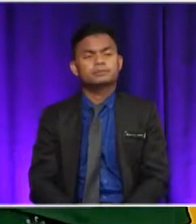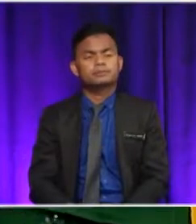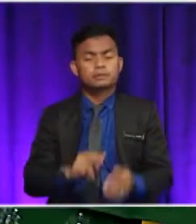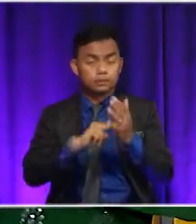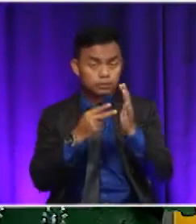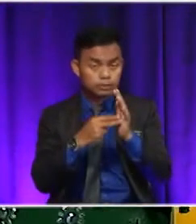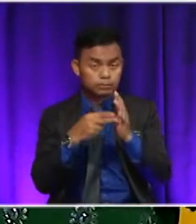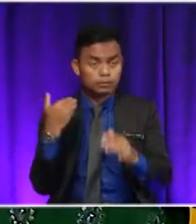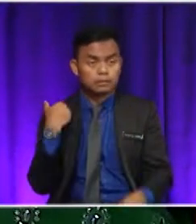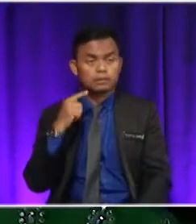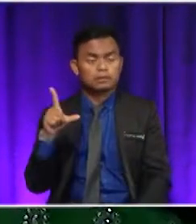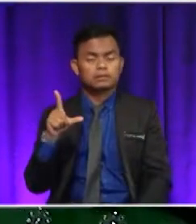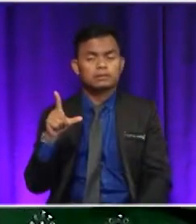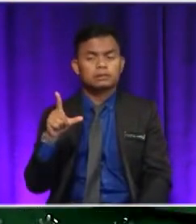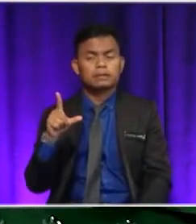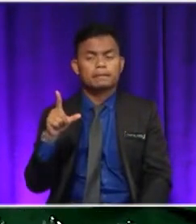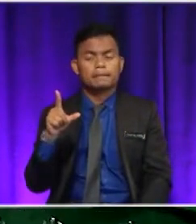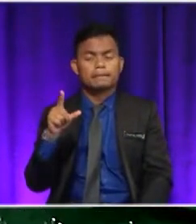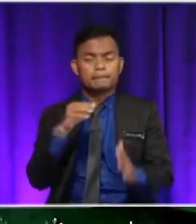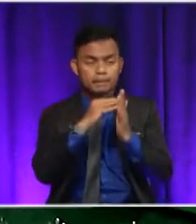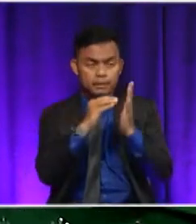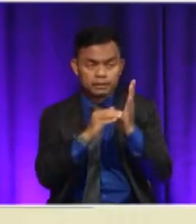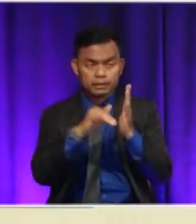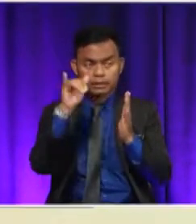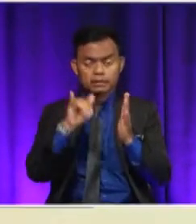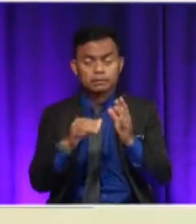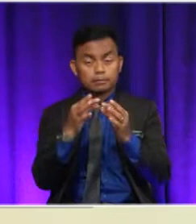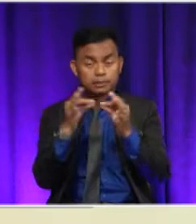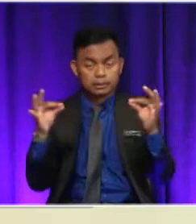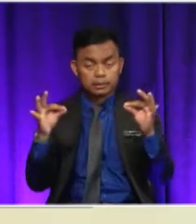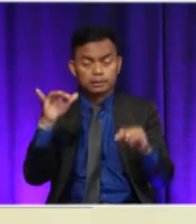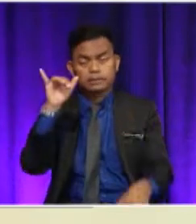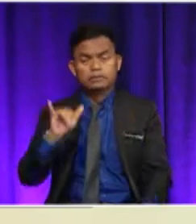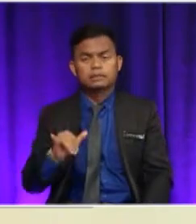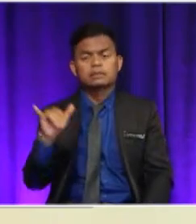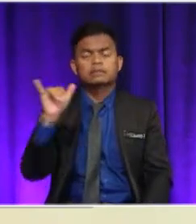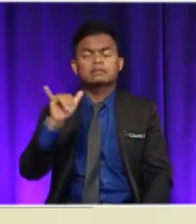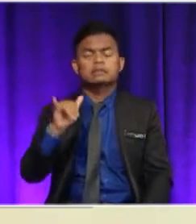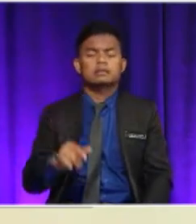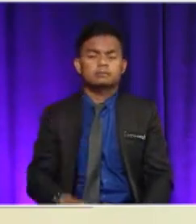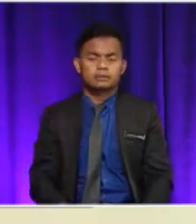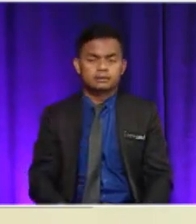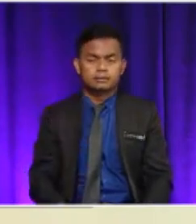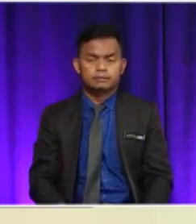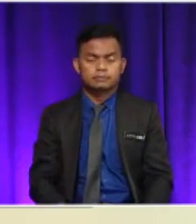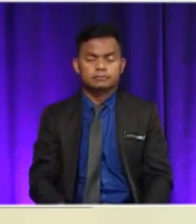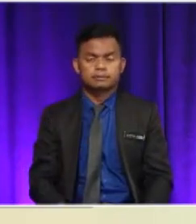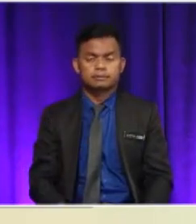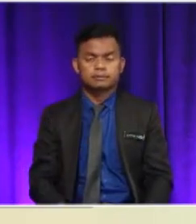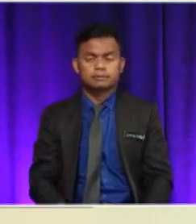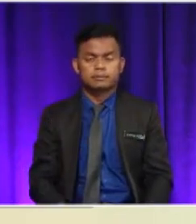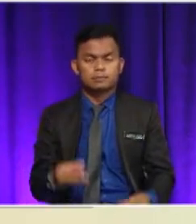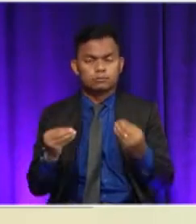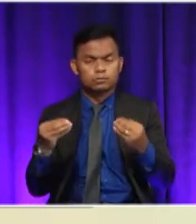words which have the same meaning because, sometimes in the text, the words may appear differently in the questions.